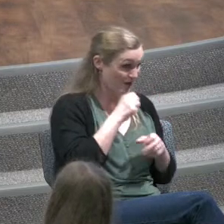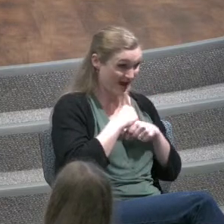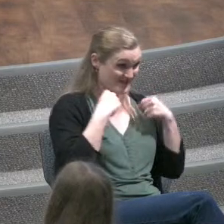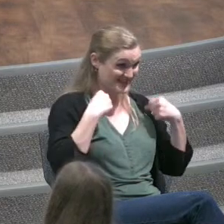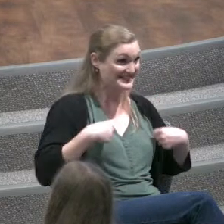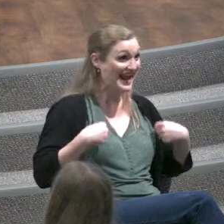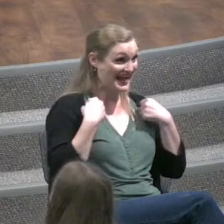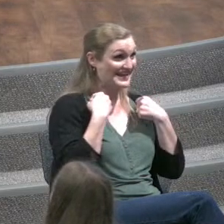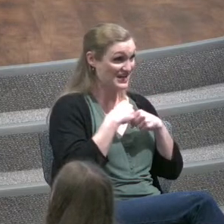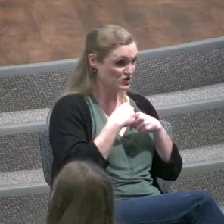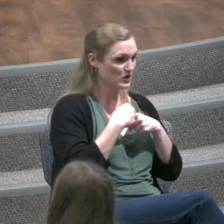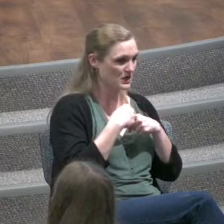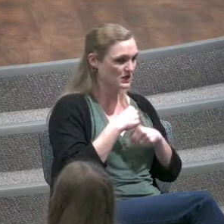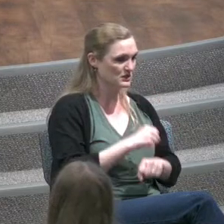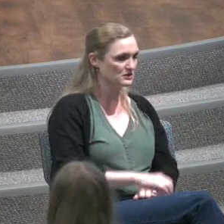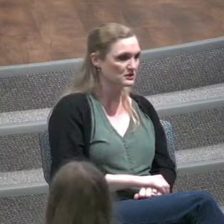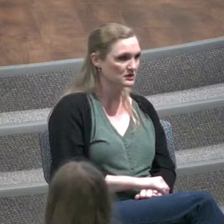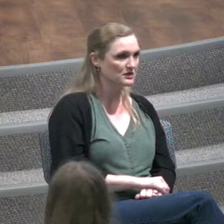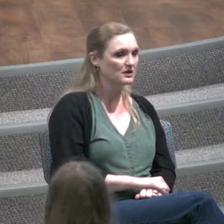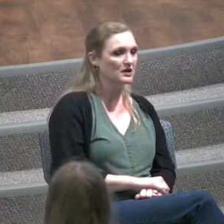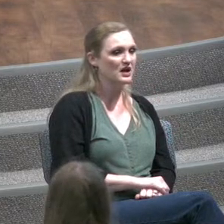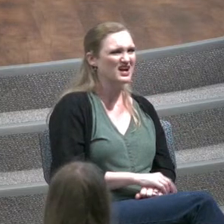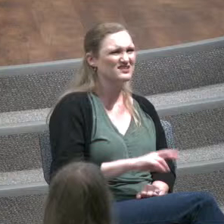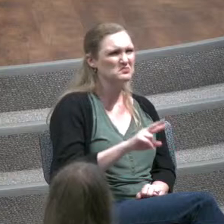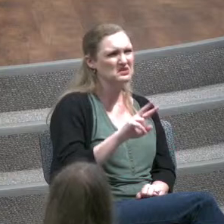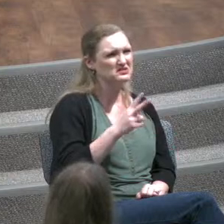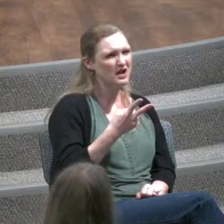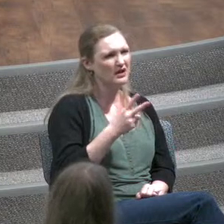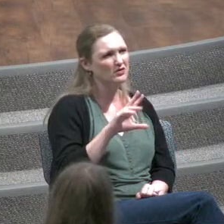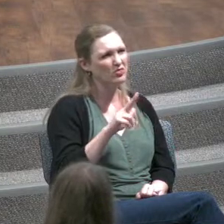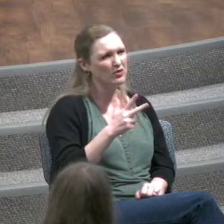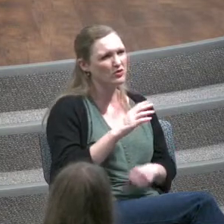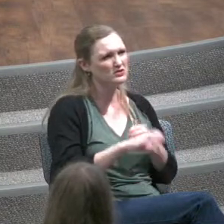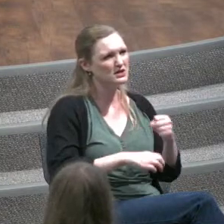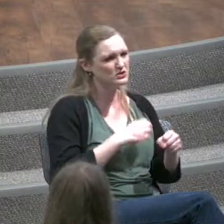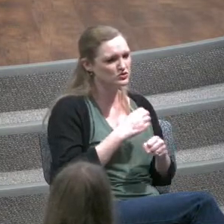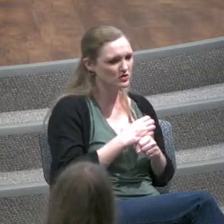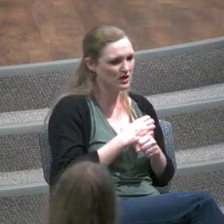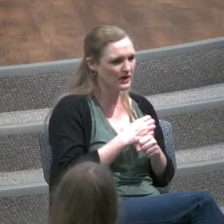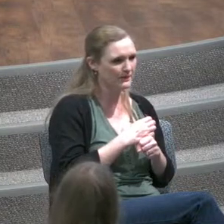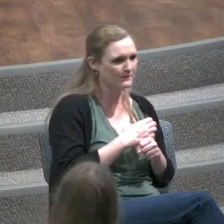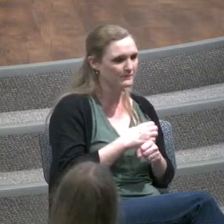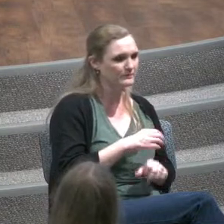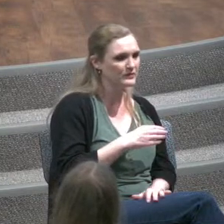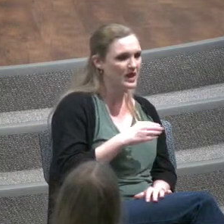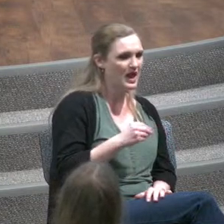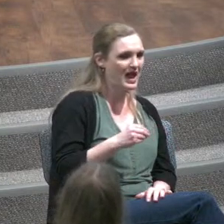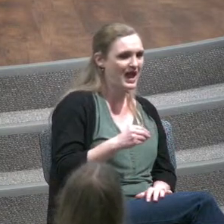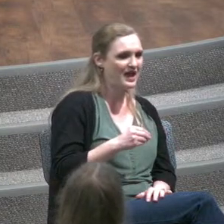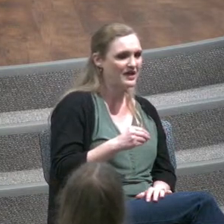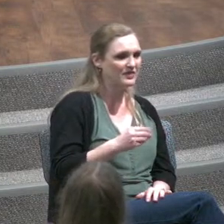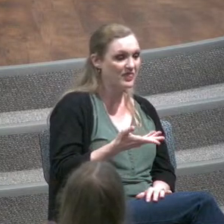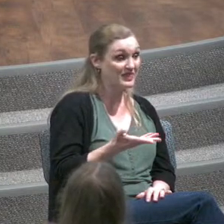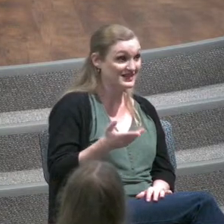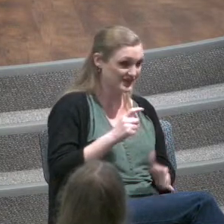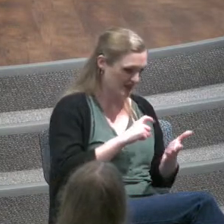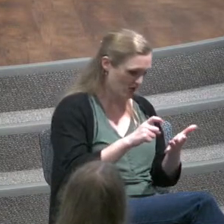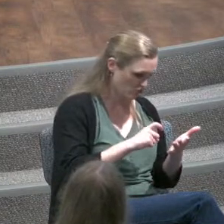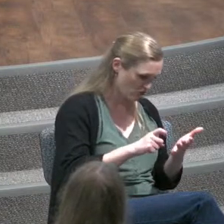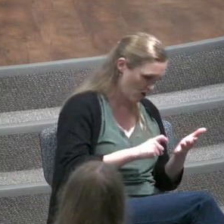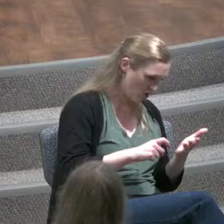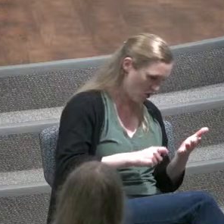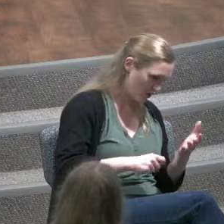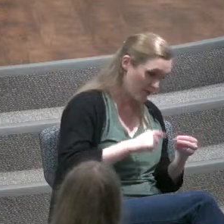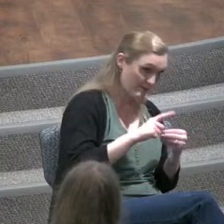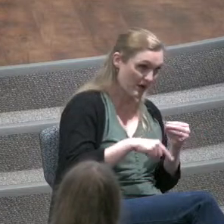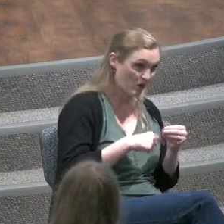of the Sanhedrin in either the 2nd or 3rd century. And the Mishnah, or the commentary on the